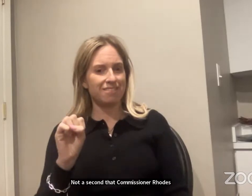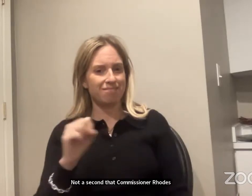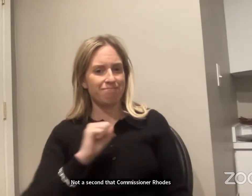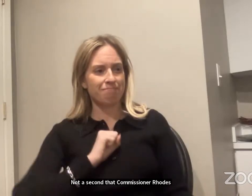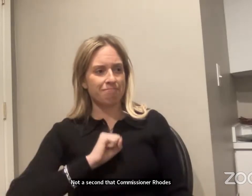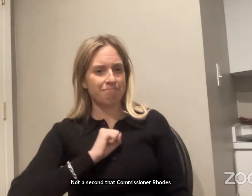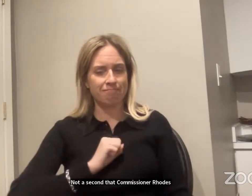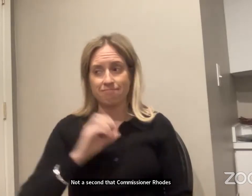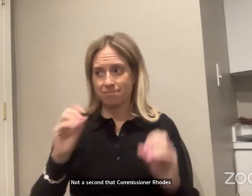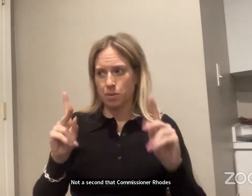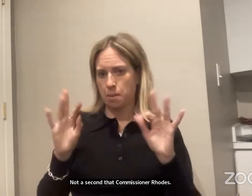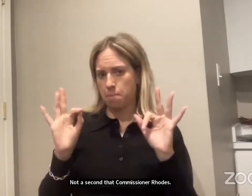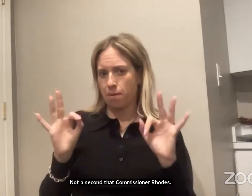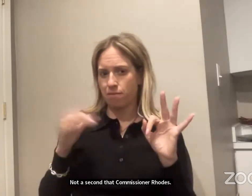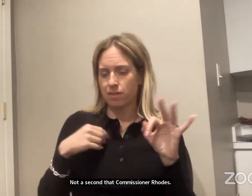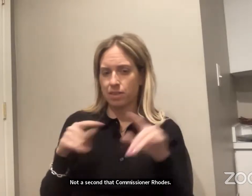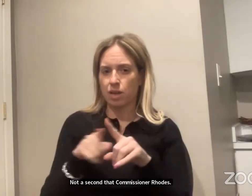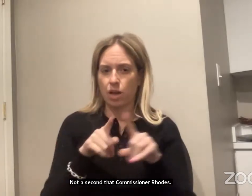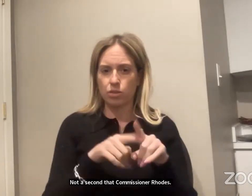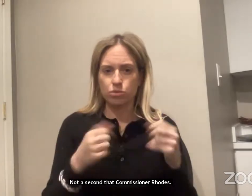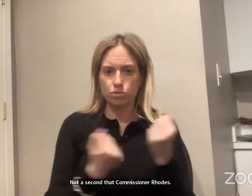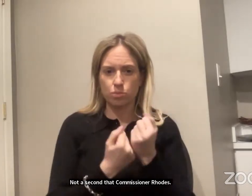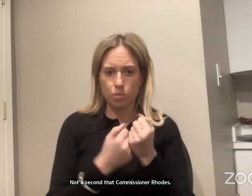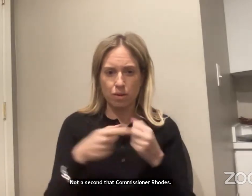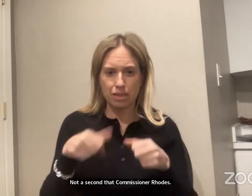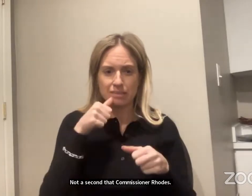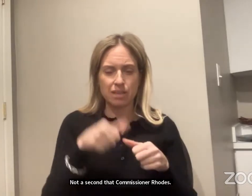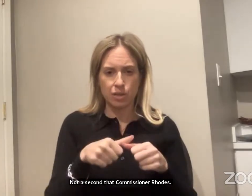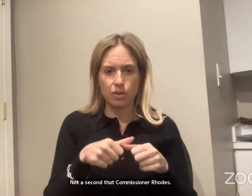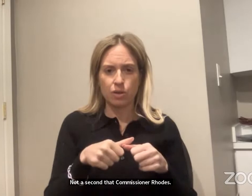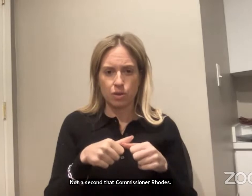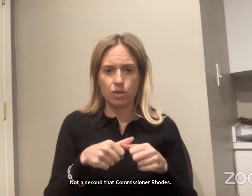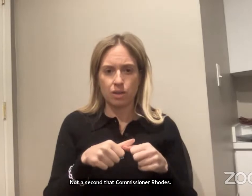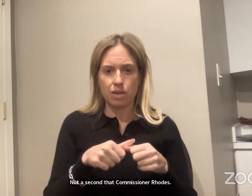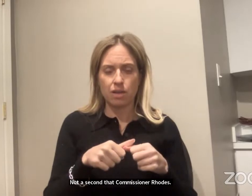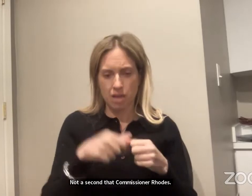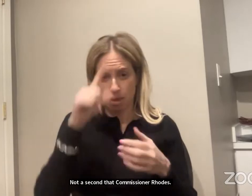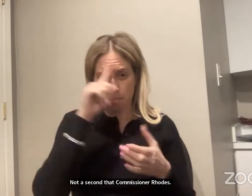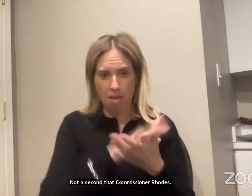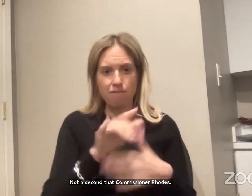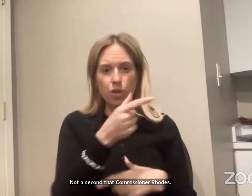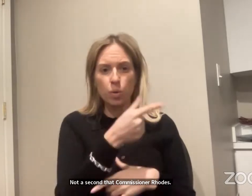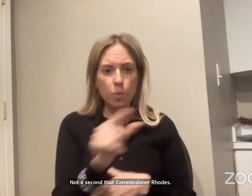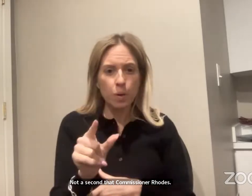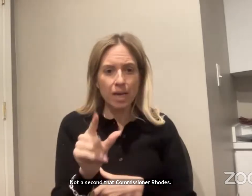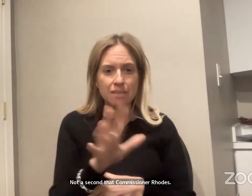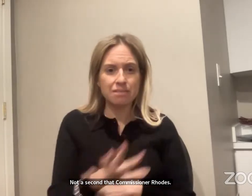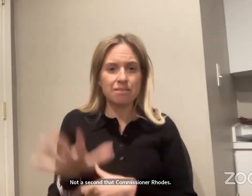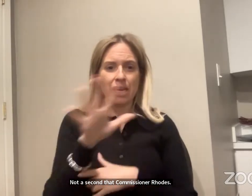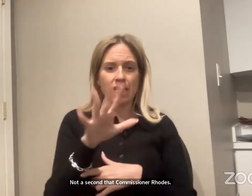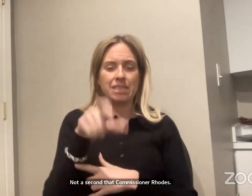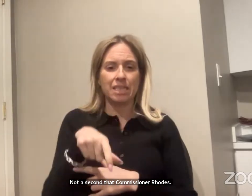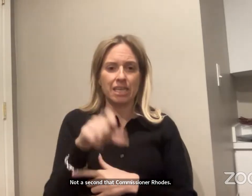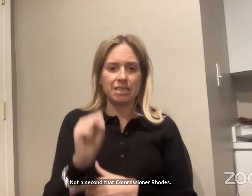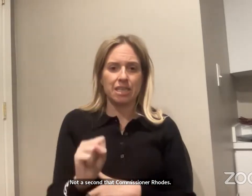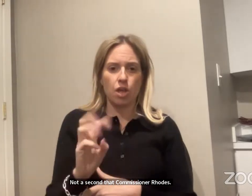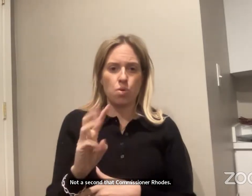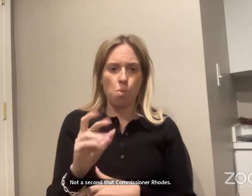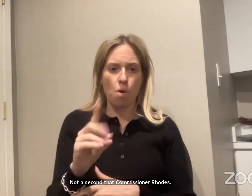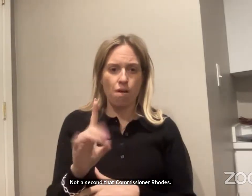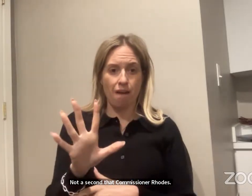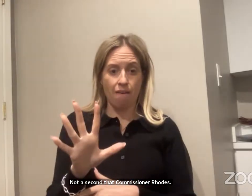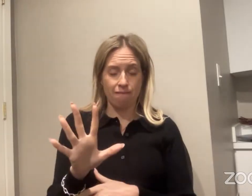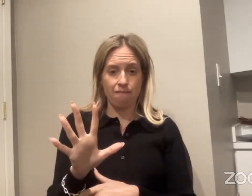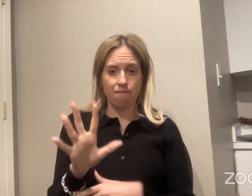Okay, perfect. I also do support this letter, as I believe that green space is much needed here in South Ward 5, let